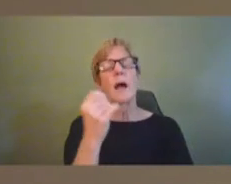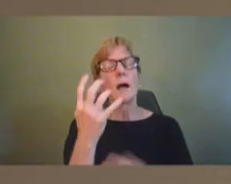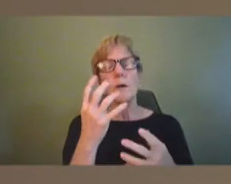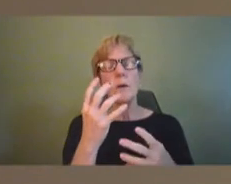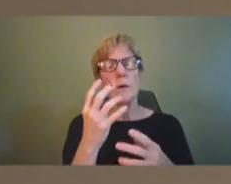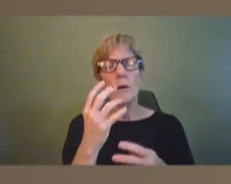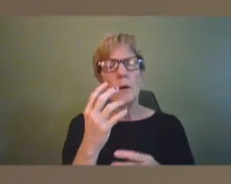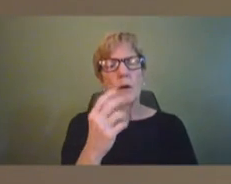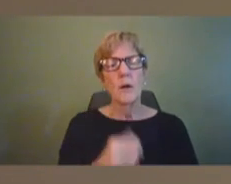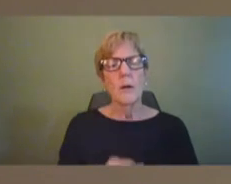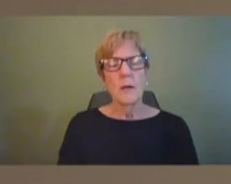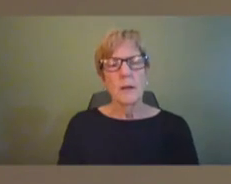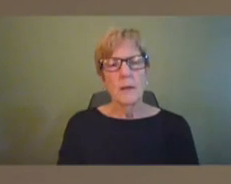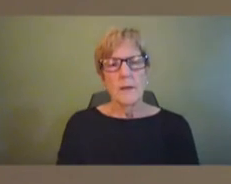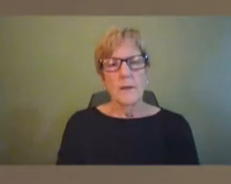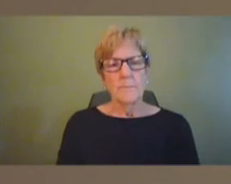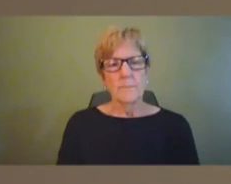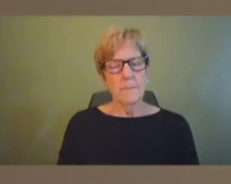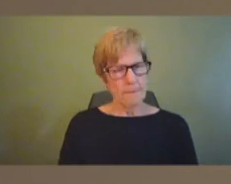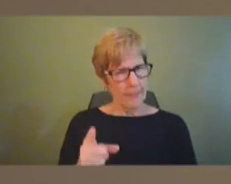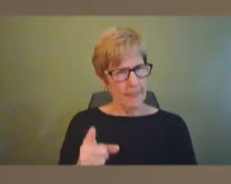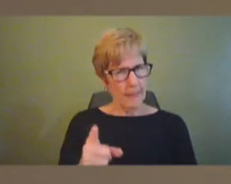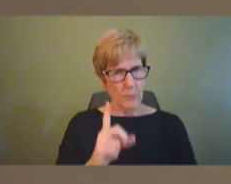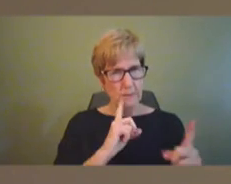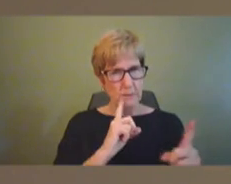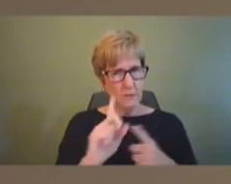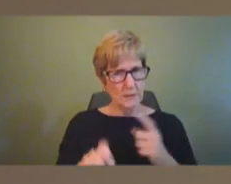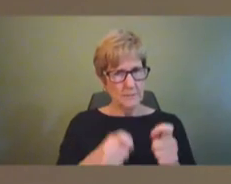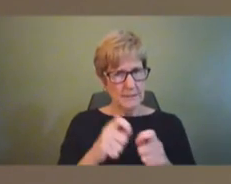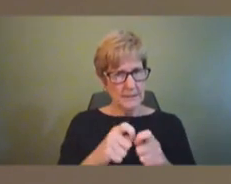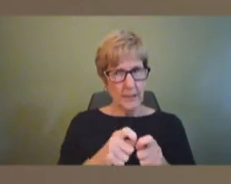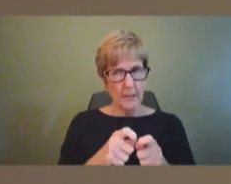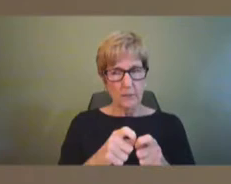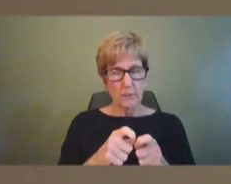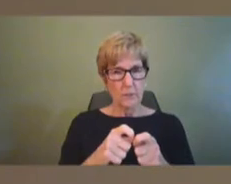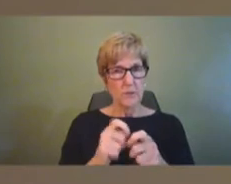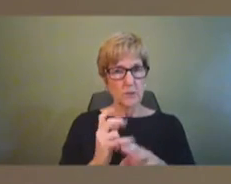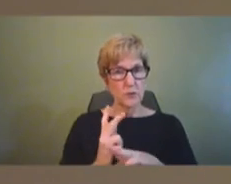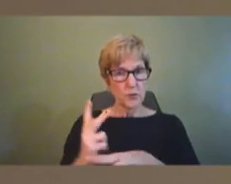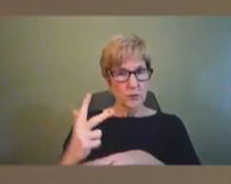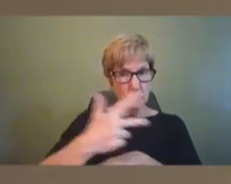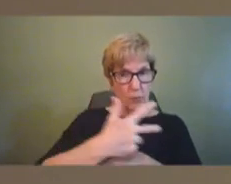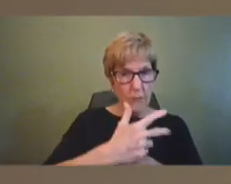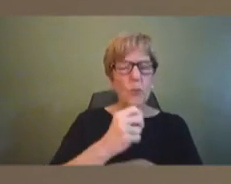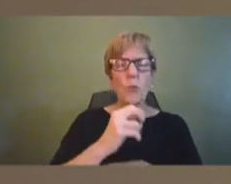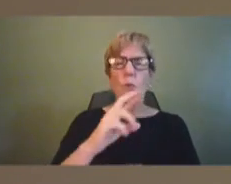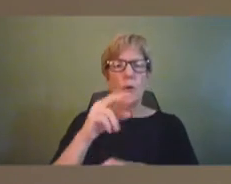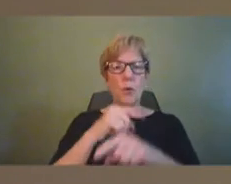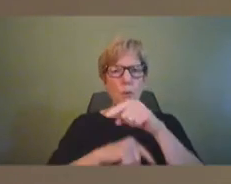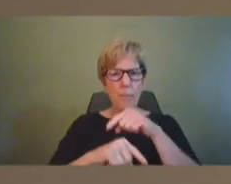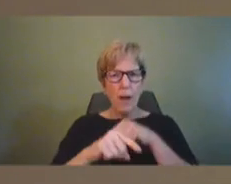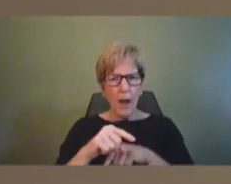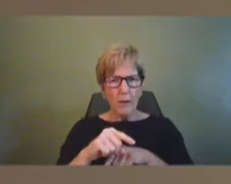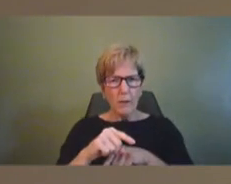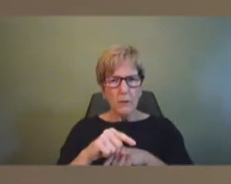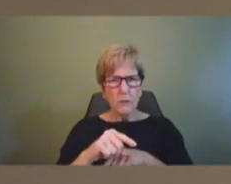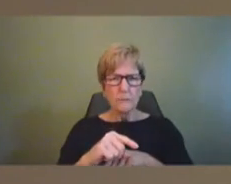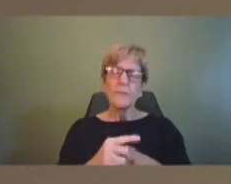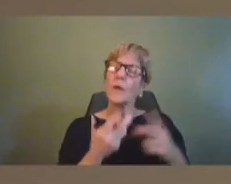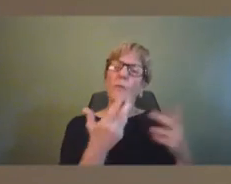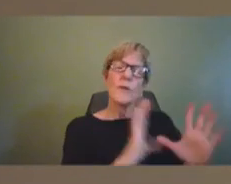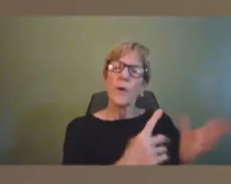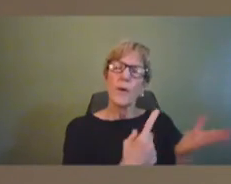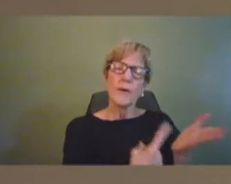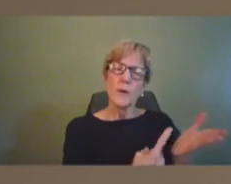I'm are we talking specifically about just the drive-thru or can we go back to the one we've already covered the first